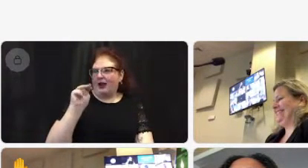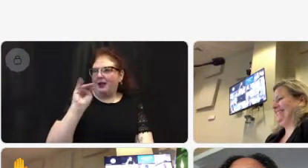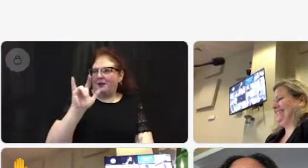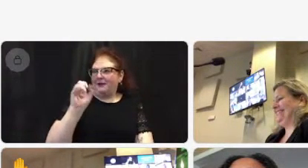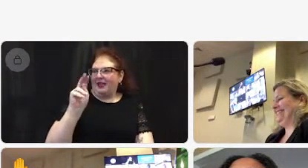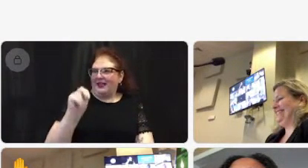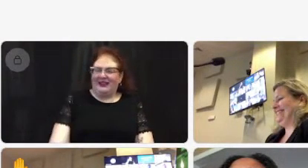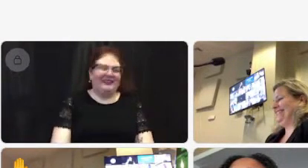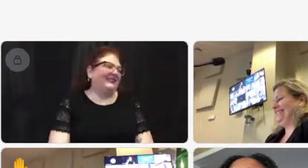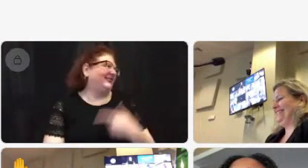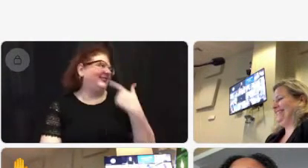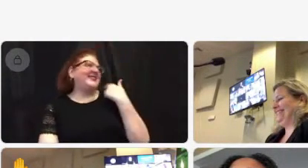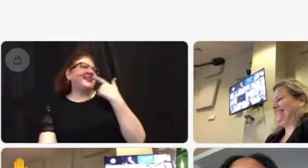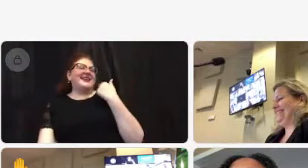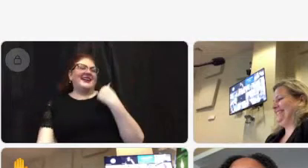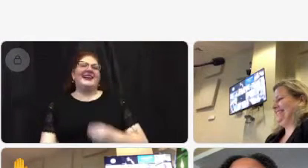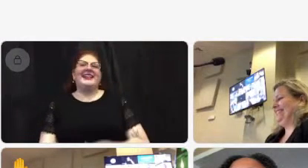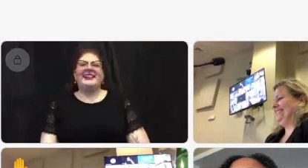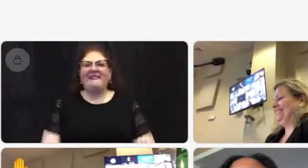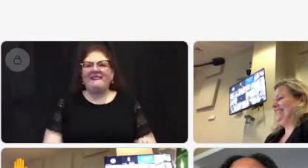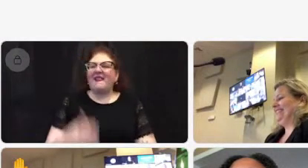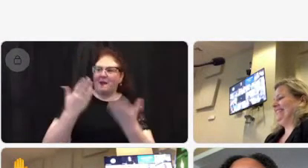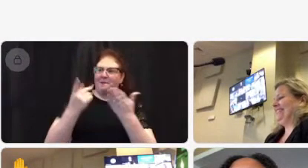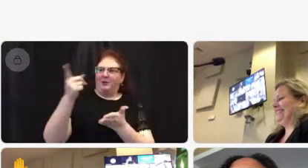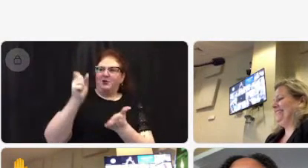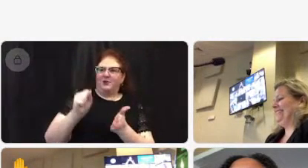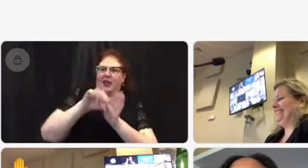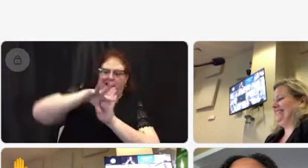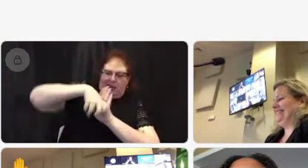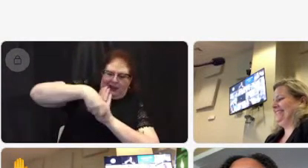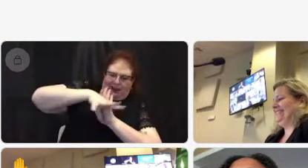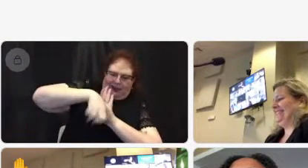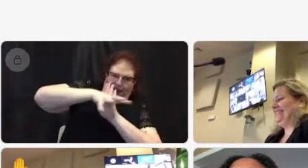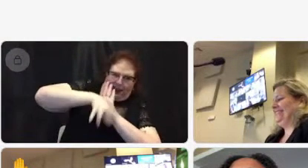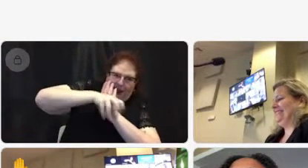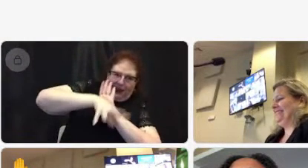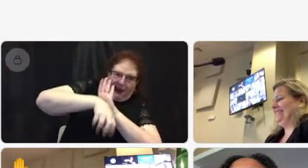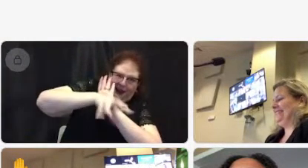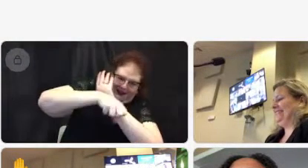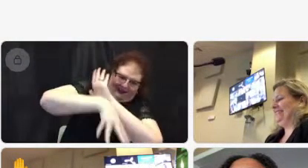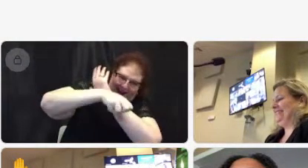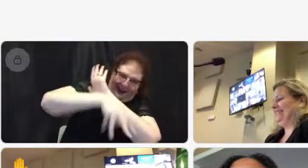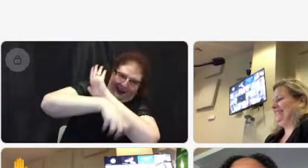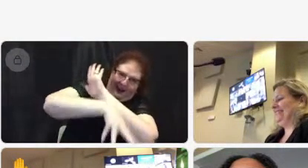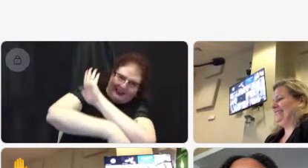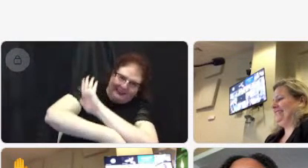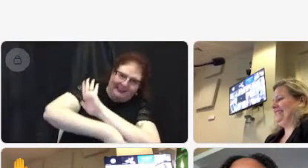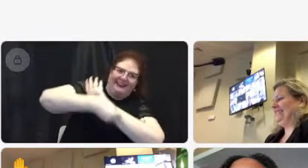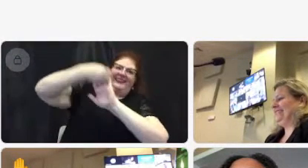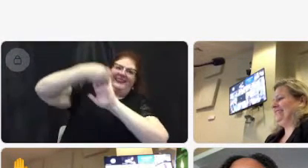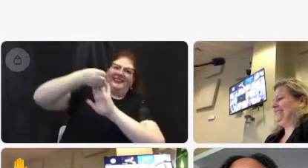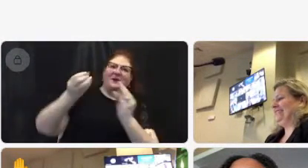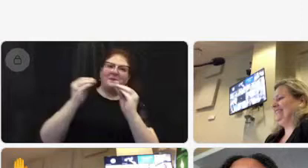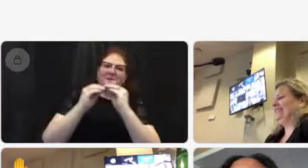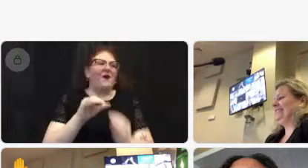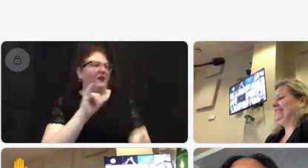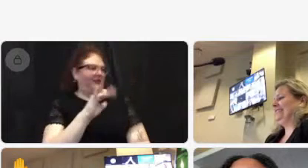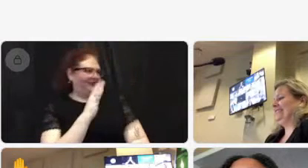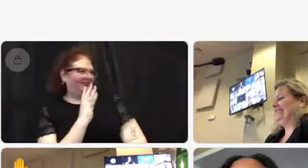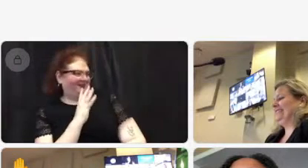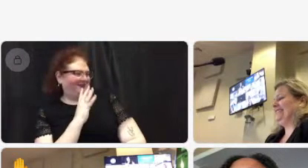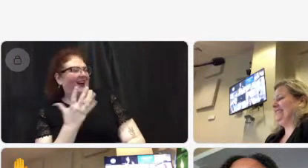So while you're out looking, dig a little deeper. Which is fine, I know. That's why I want to have this Let's just say